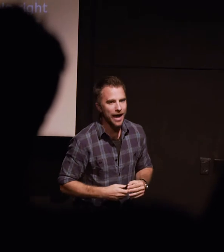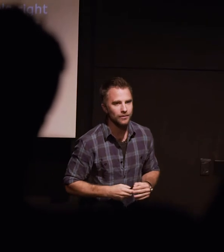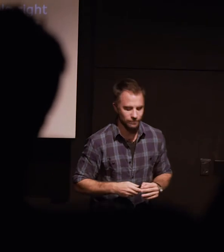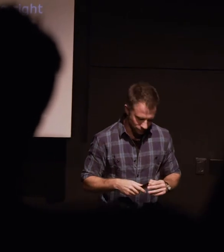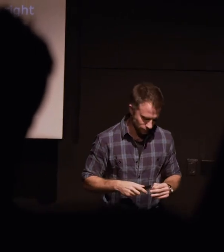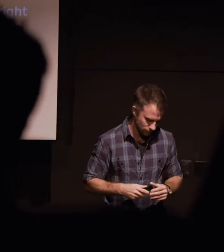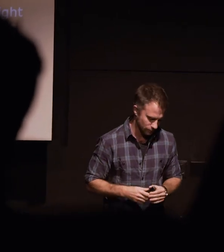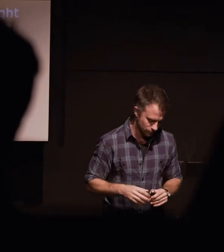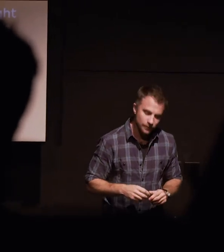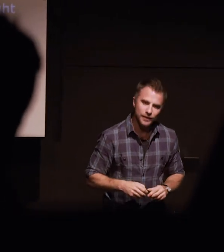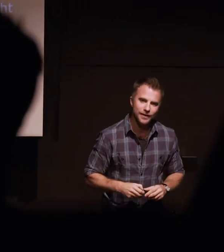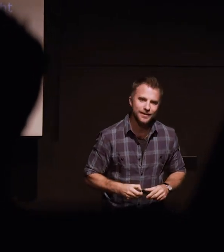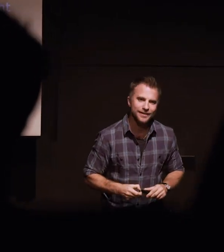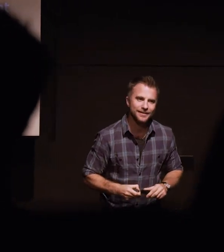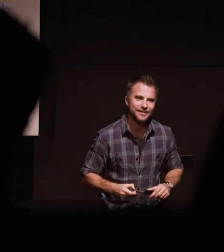Wow.